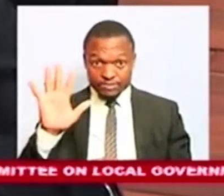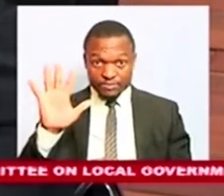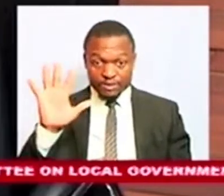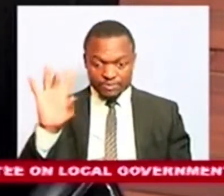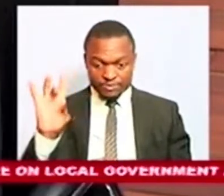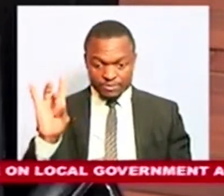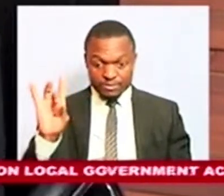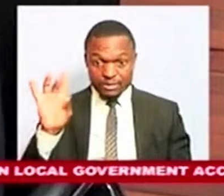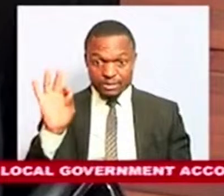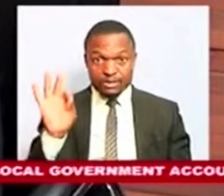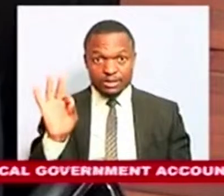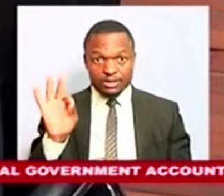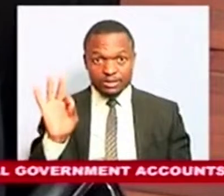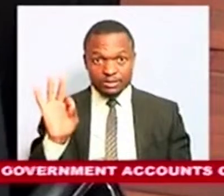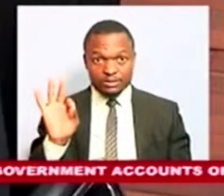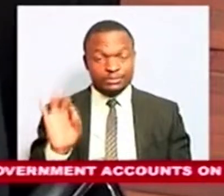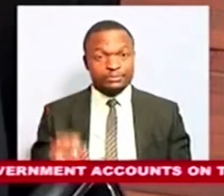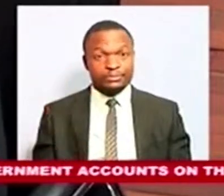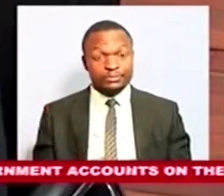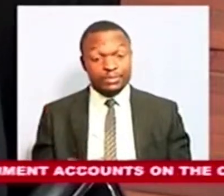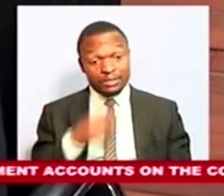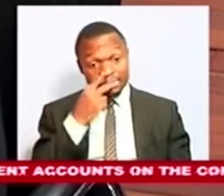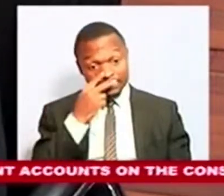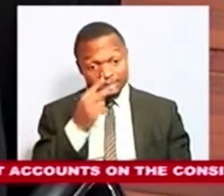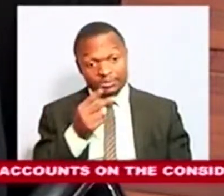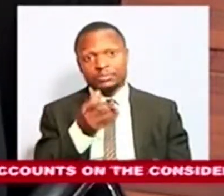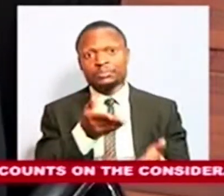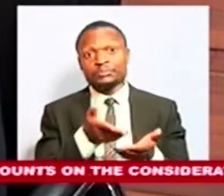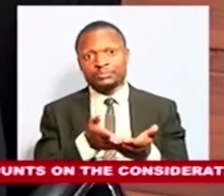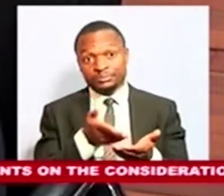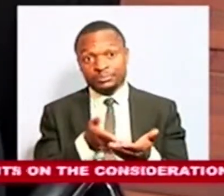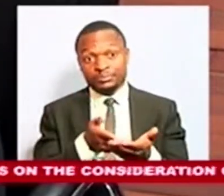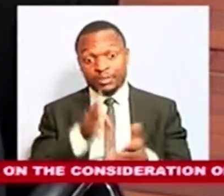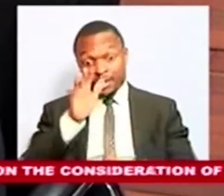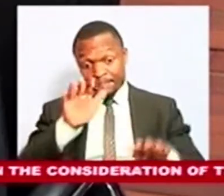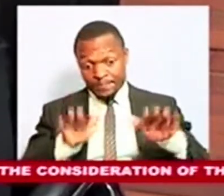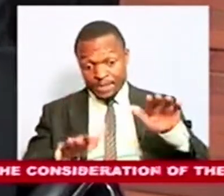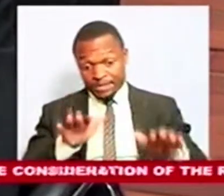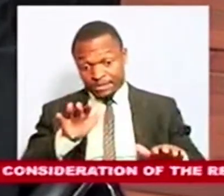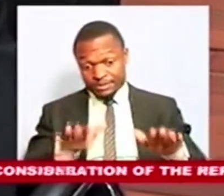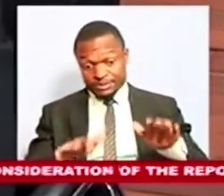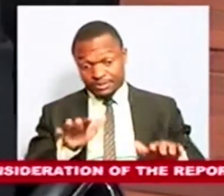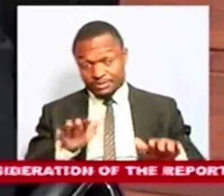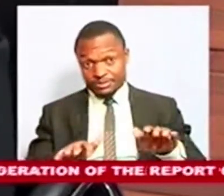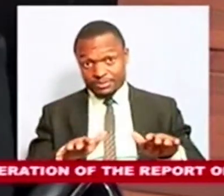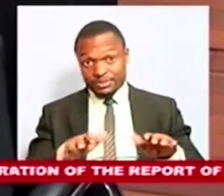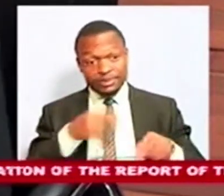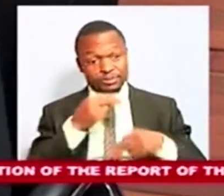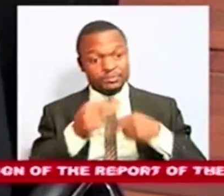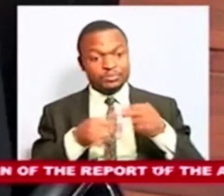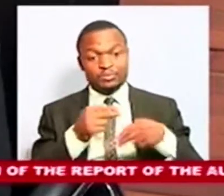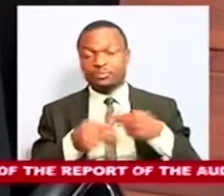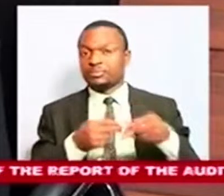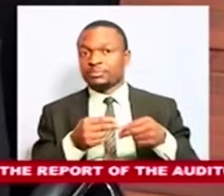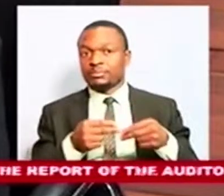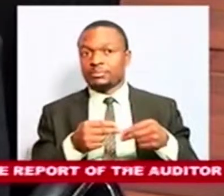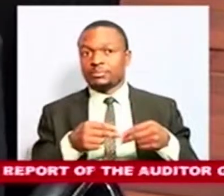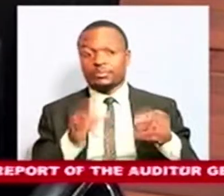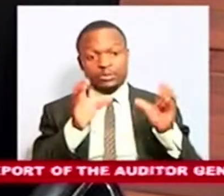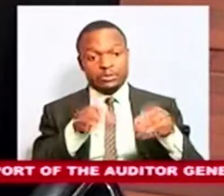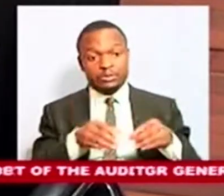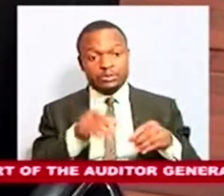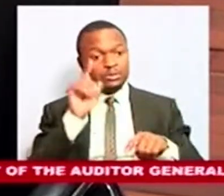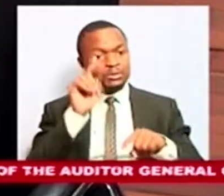733,589. I've seen it here, Chair, that is a balance. Does it mean that the council